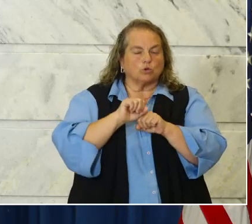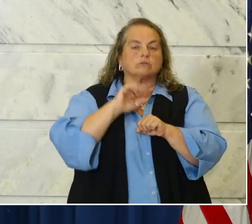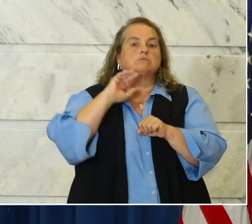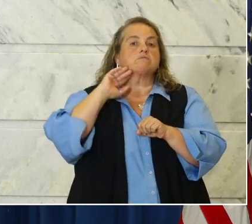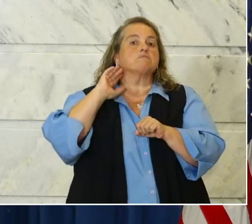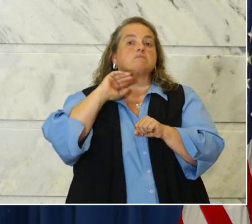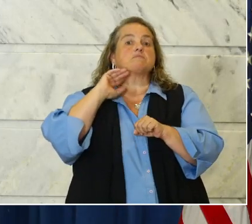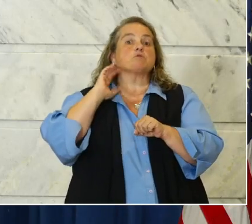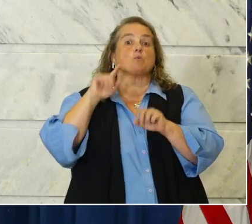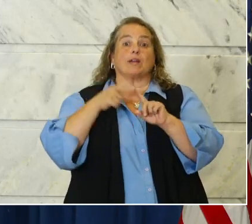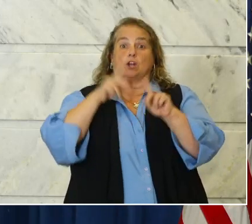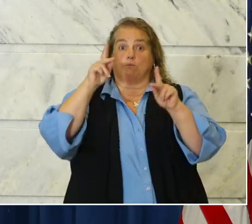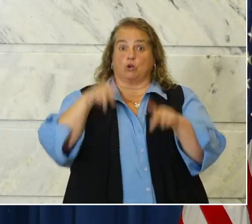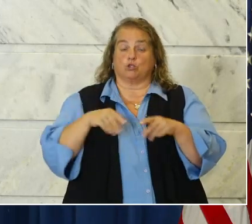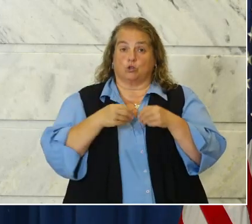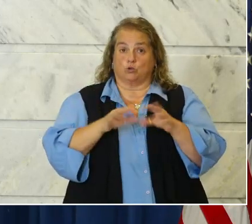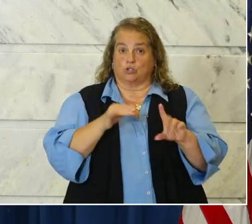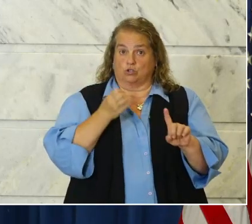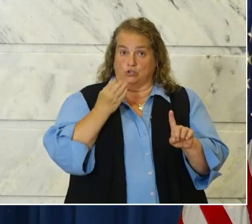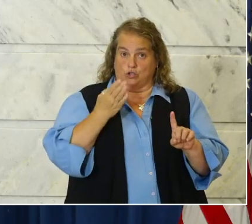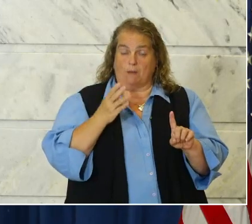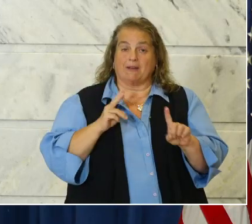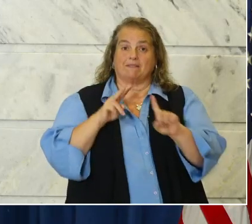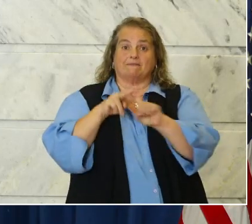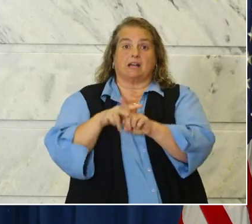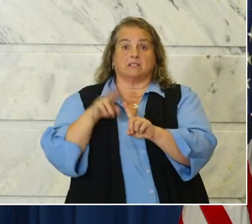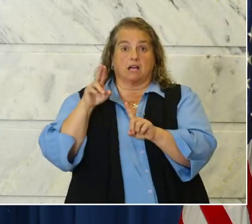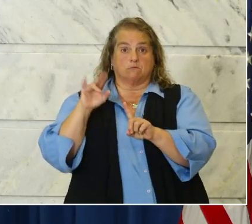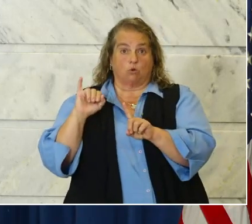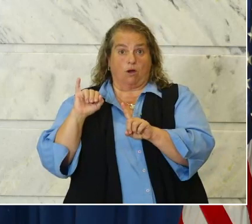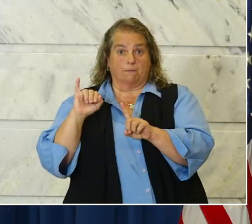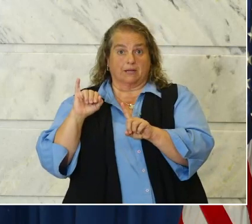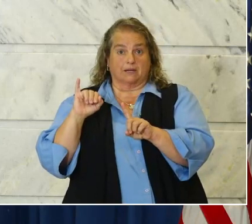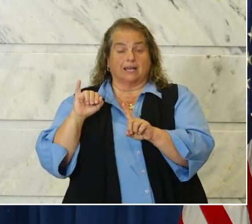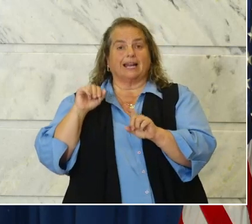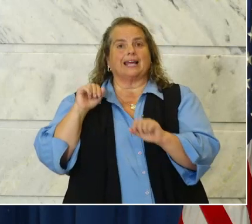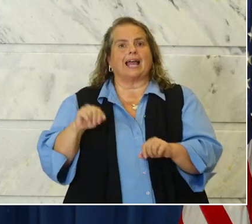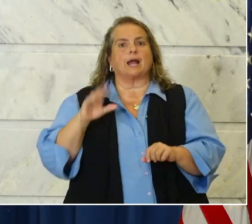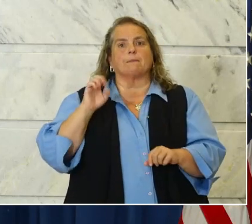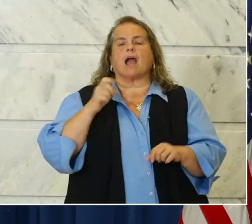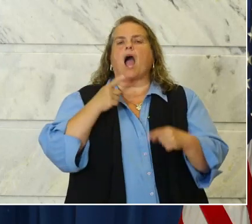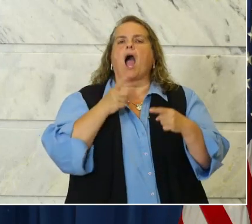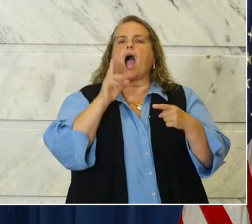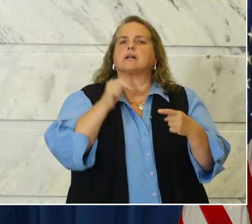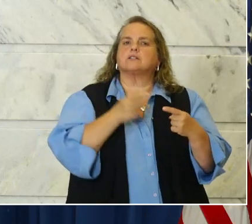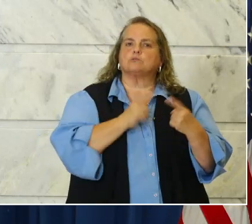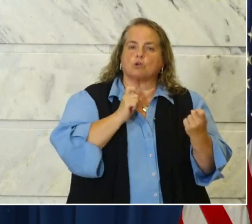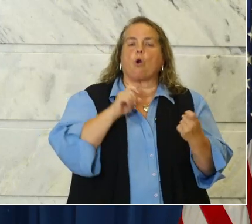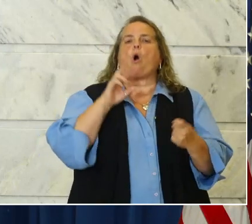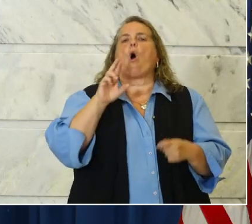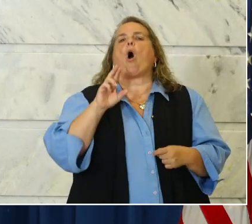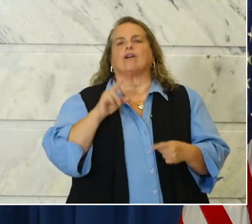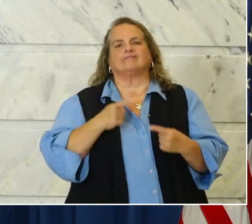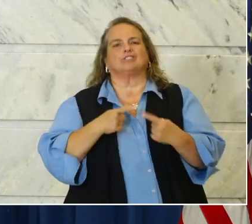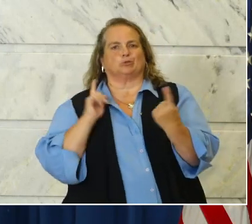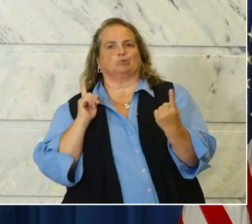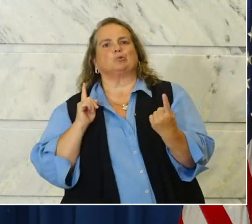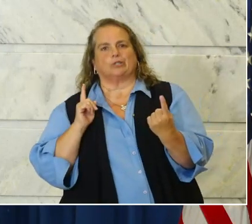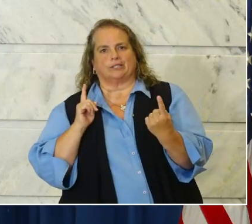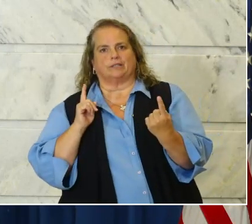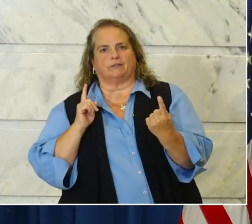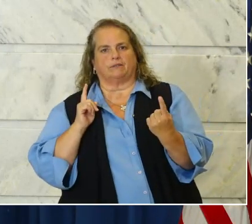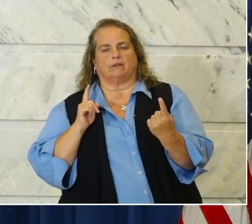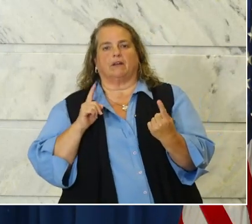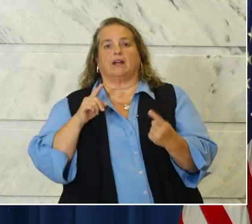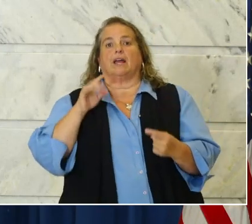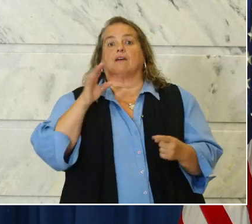When a person loses a job and files an unemployment claim, it could be undisputed or disputed. And a claim could